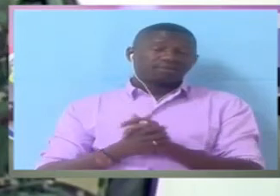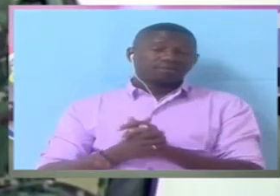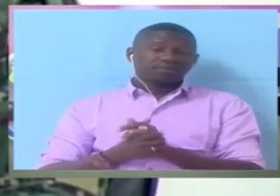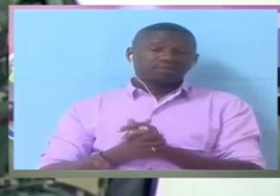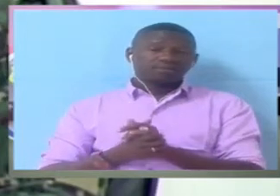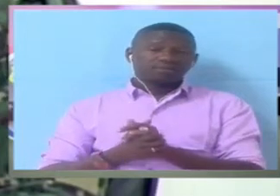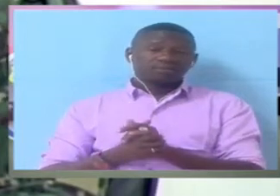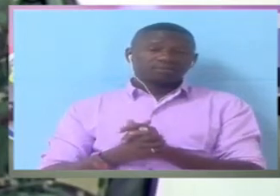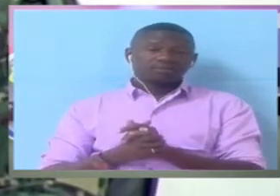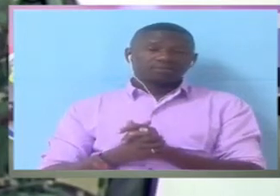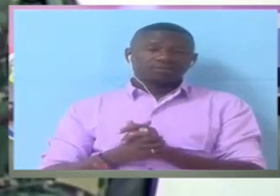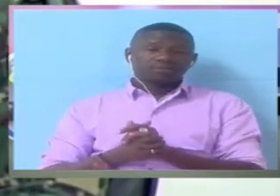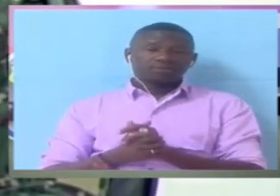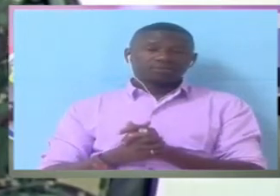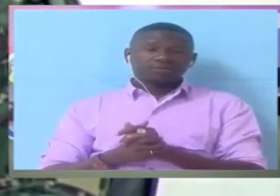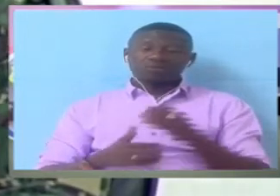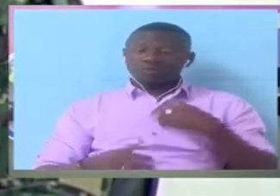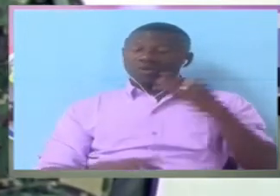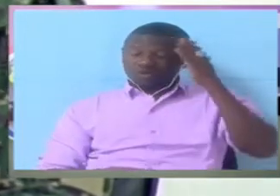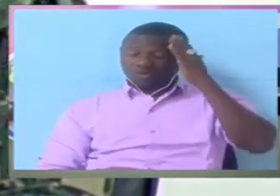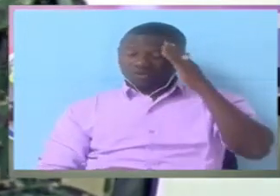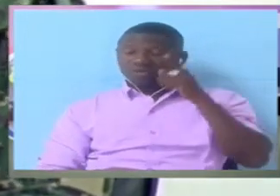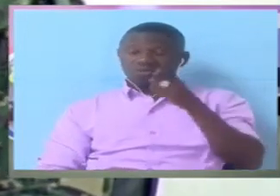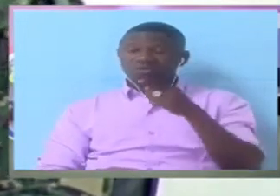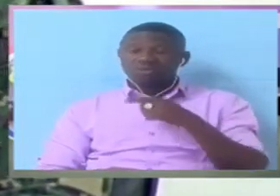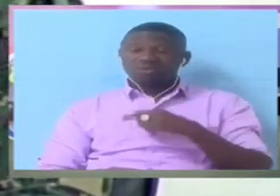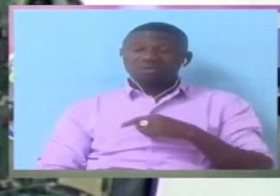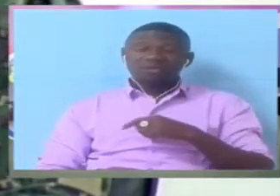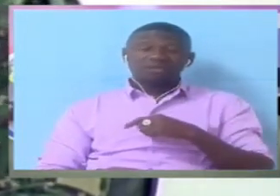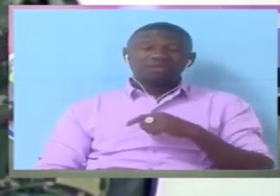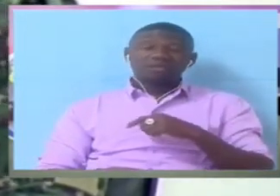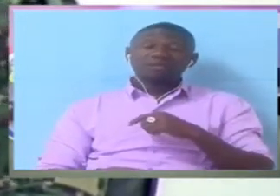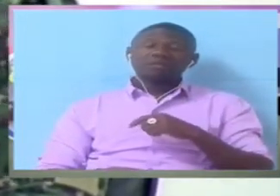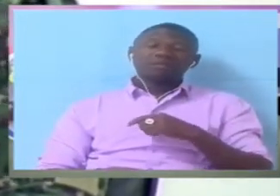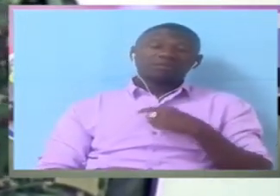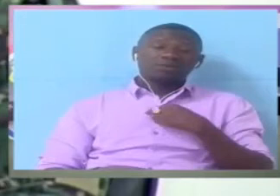We are aware that you are the master planner of the school. I